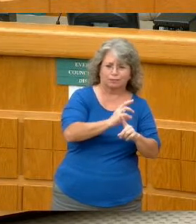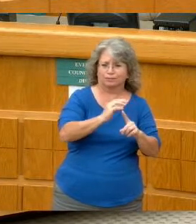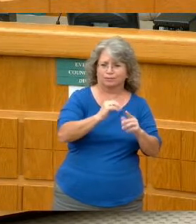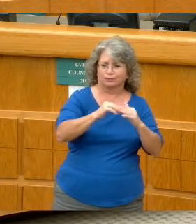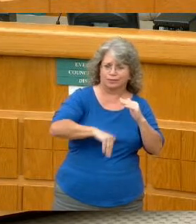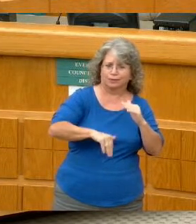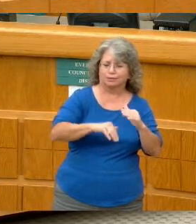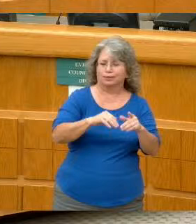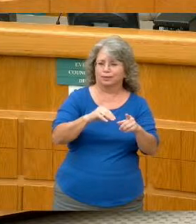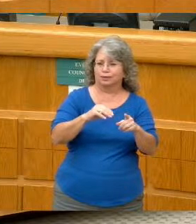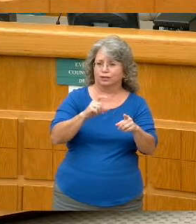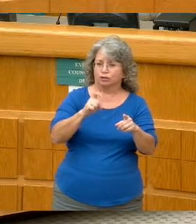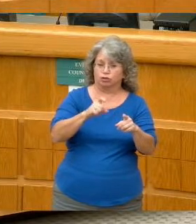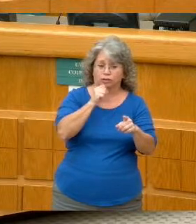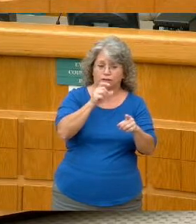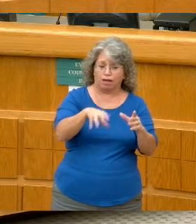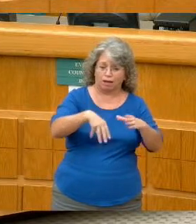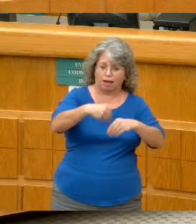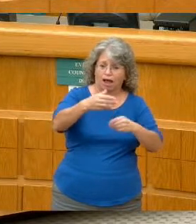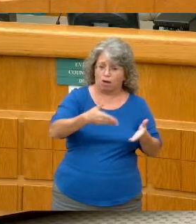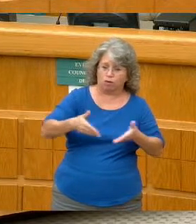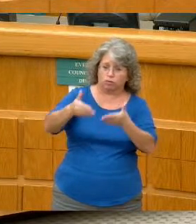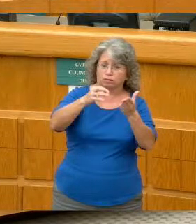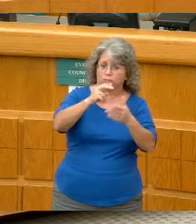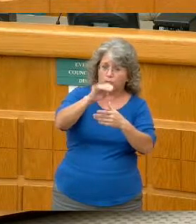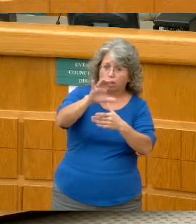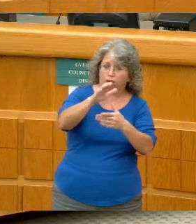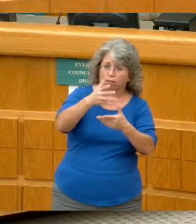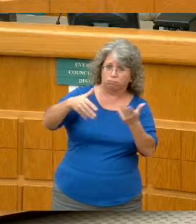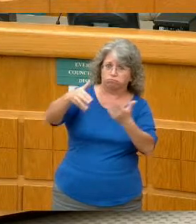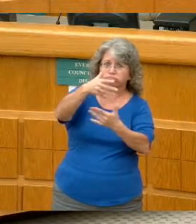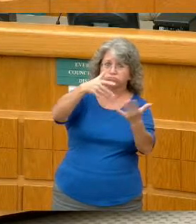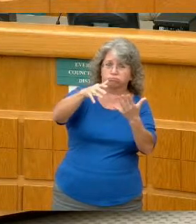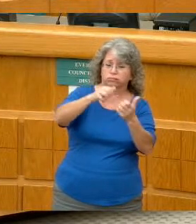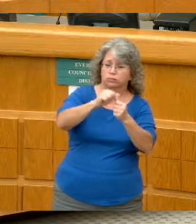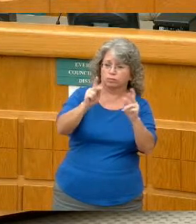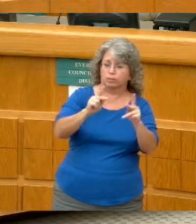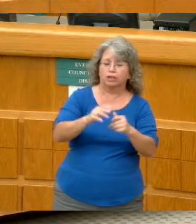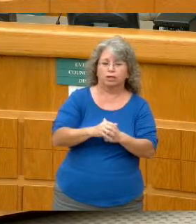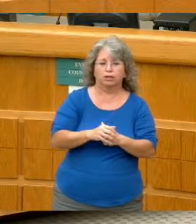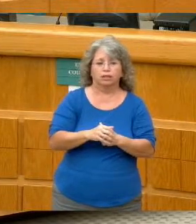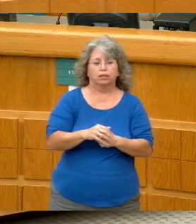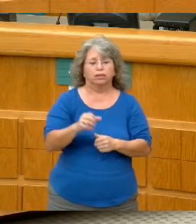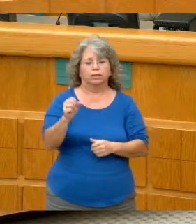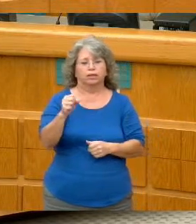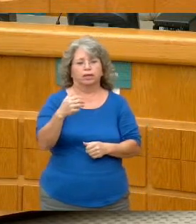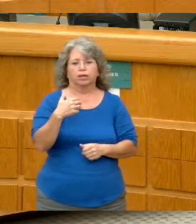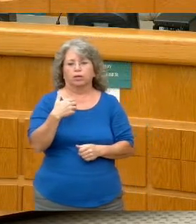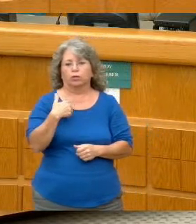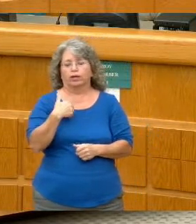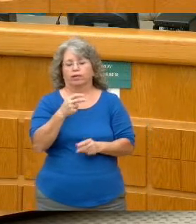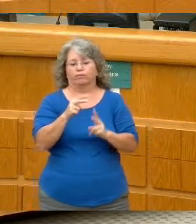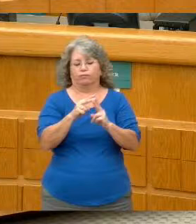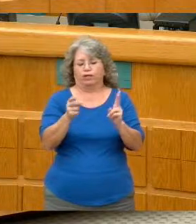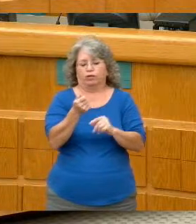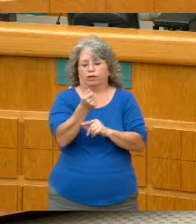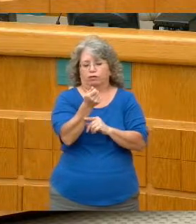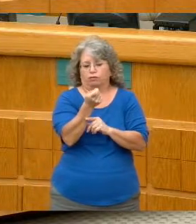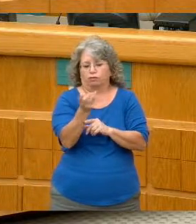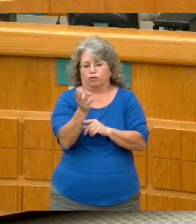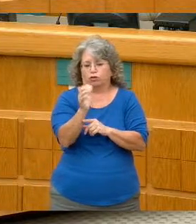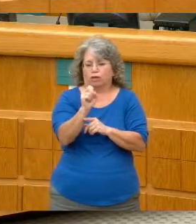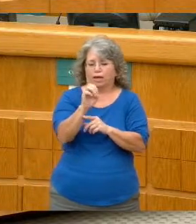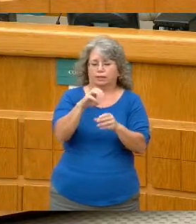public situations where they're exposed to people? Well, we have only very few cases in the world